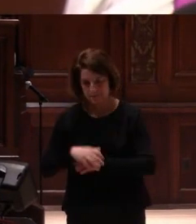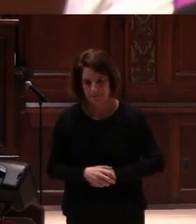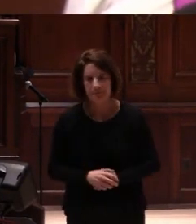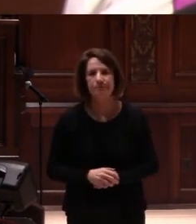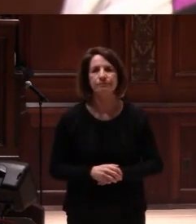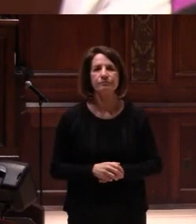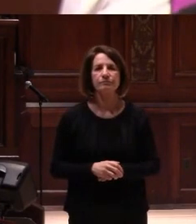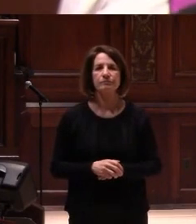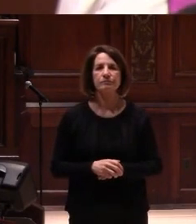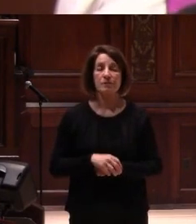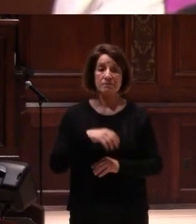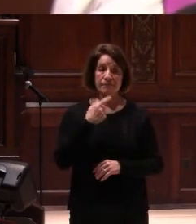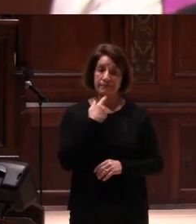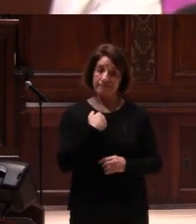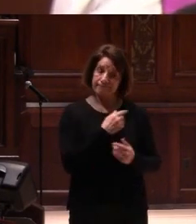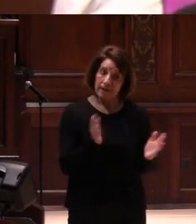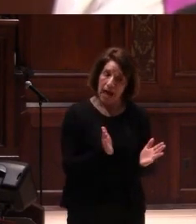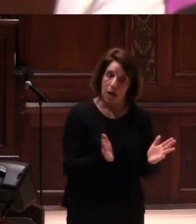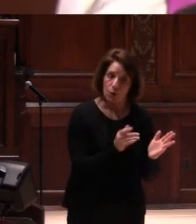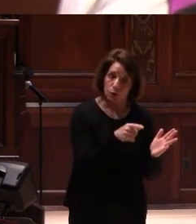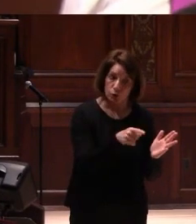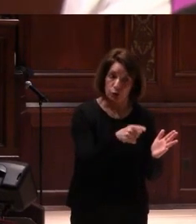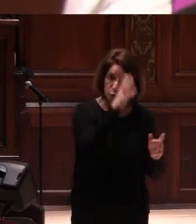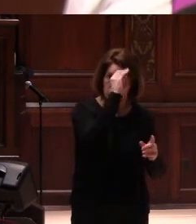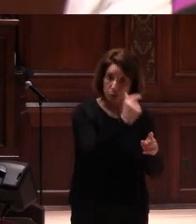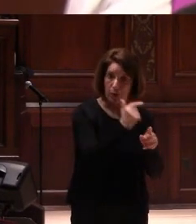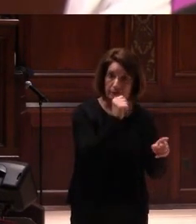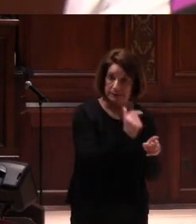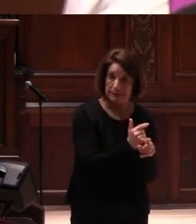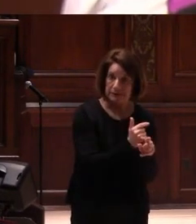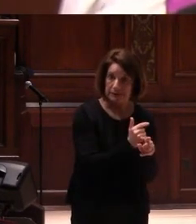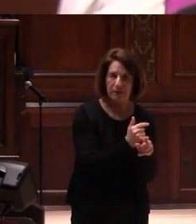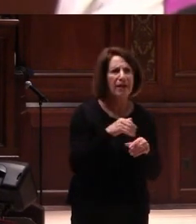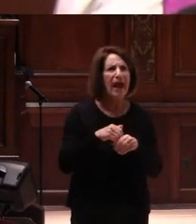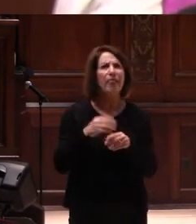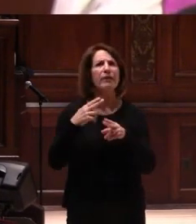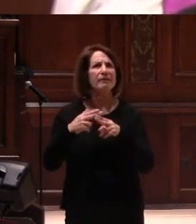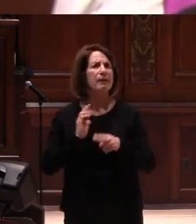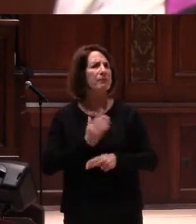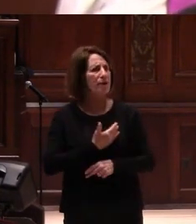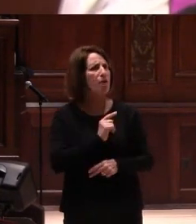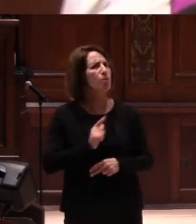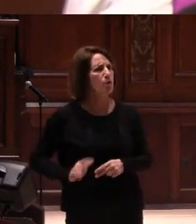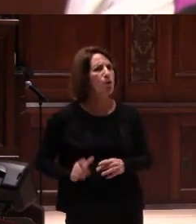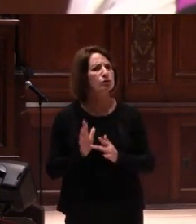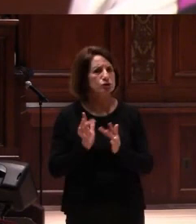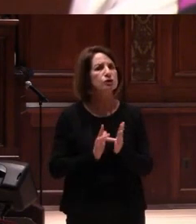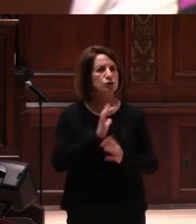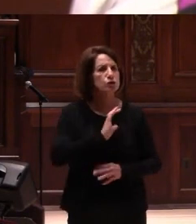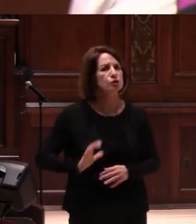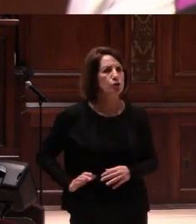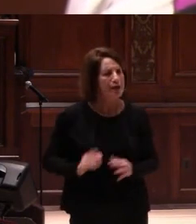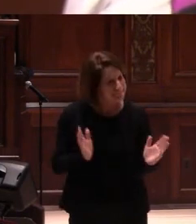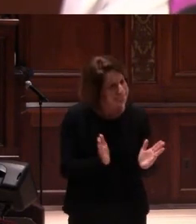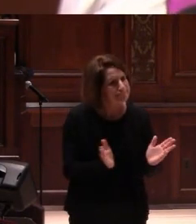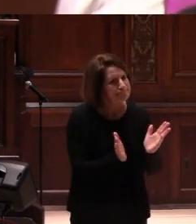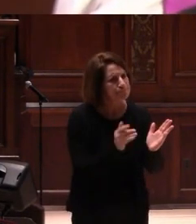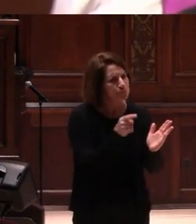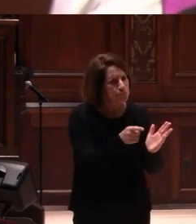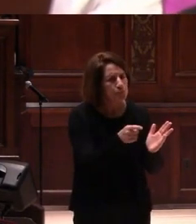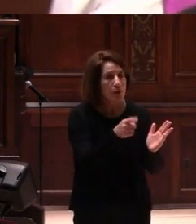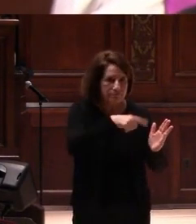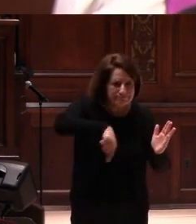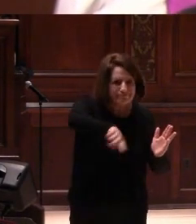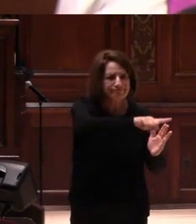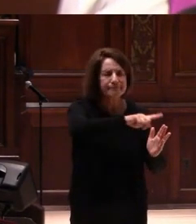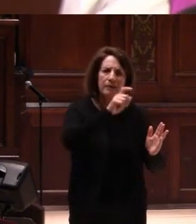I urge you, brothers and sisters, in the name of our Lord Jesus Christ, that all of you